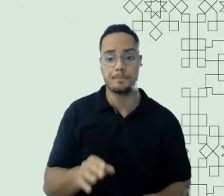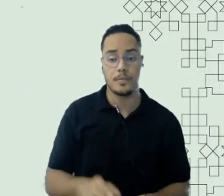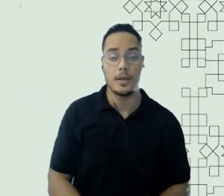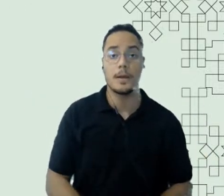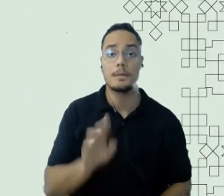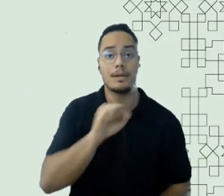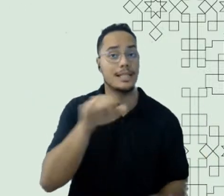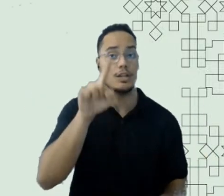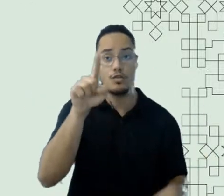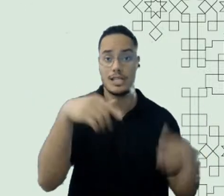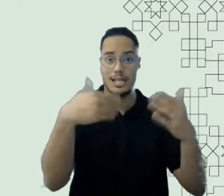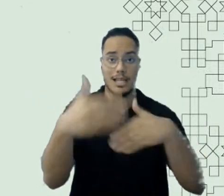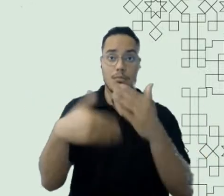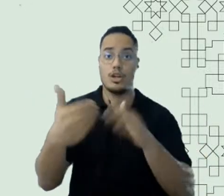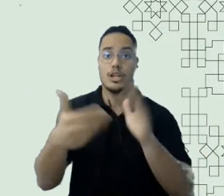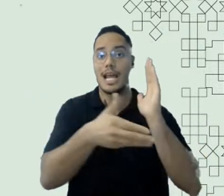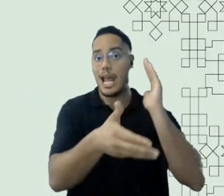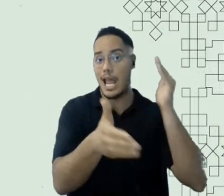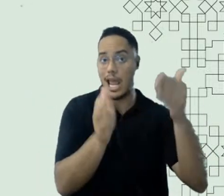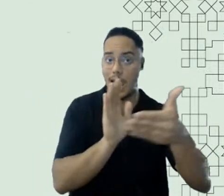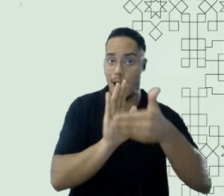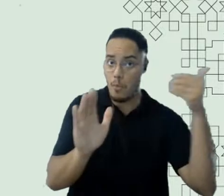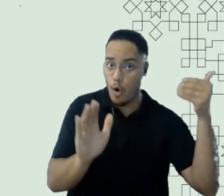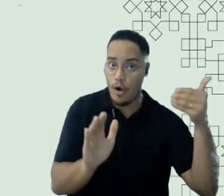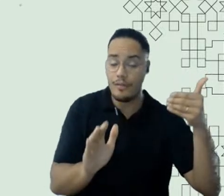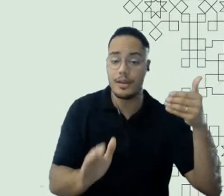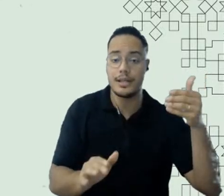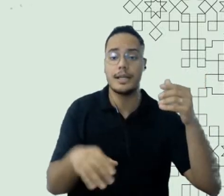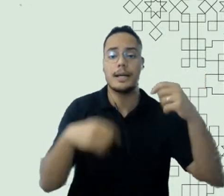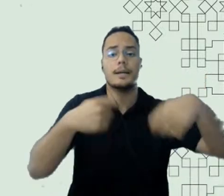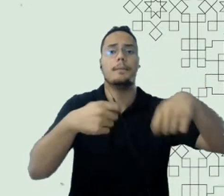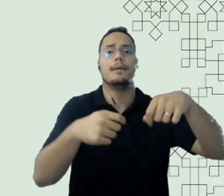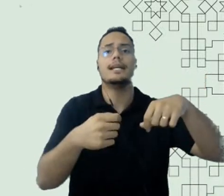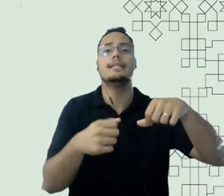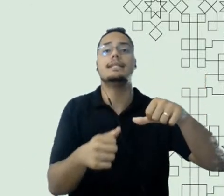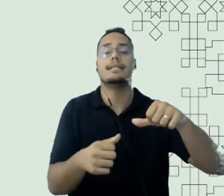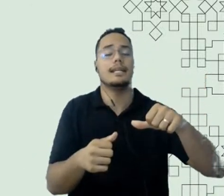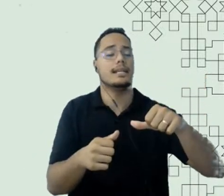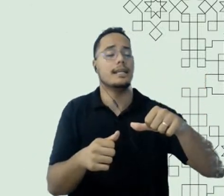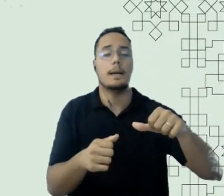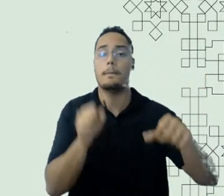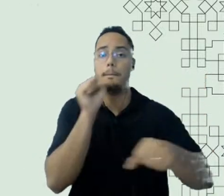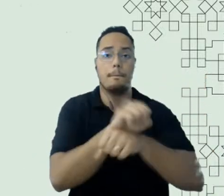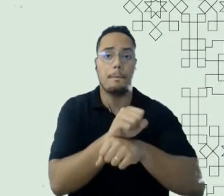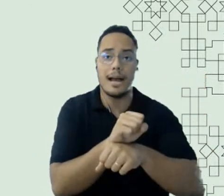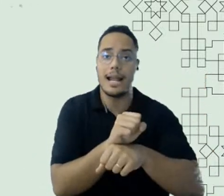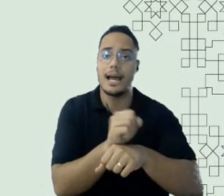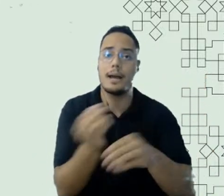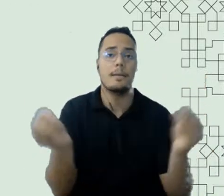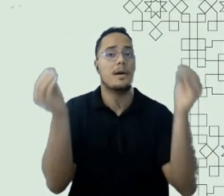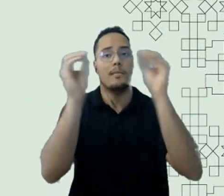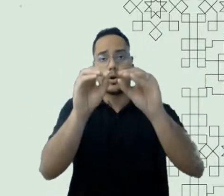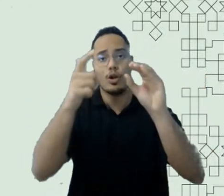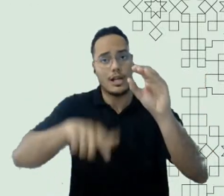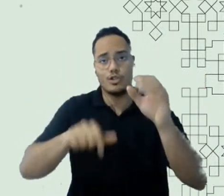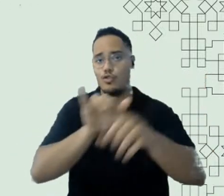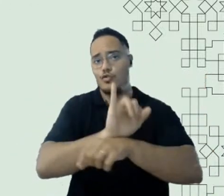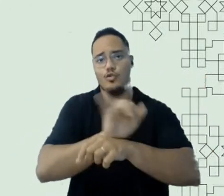are put back again, So it's a bit further or more efforts than notice and